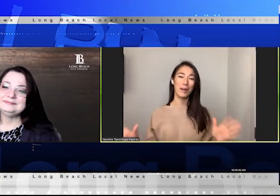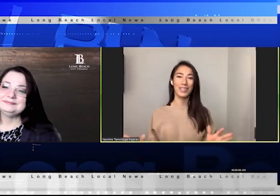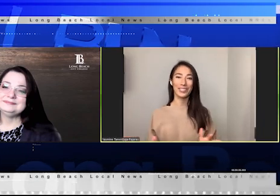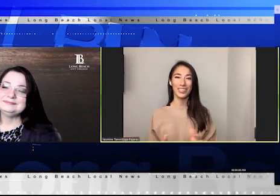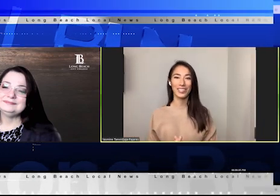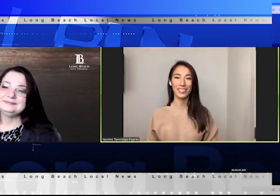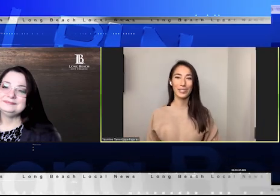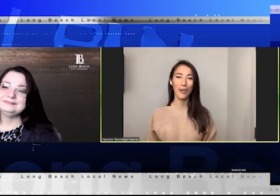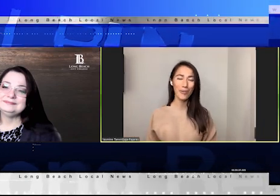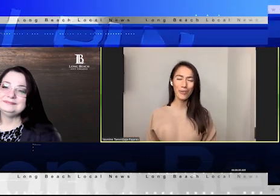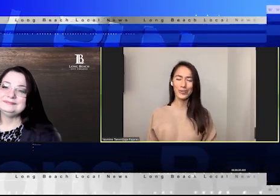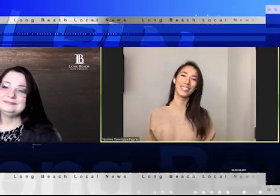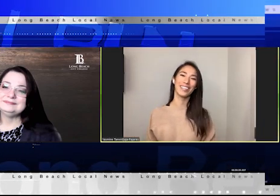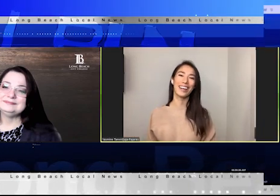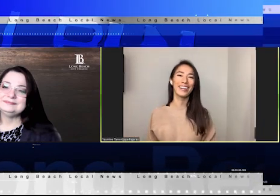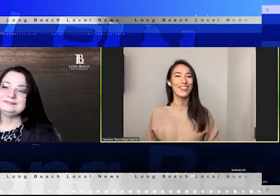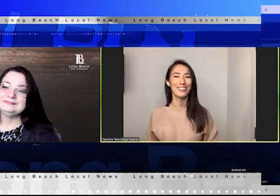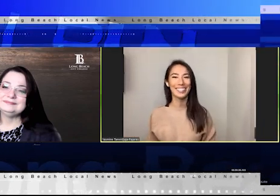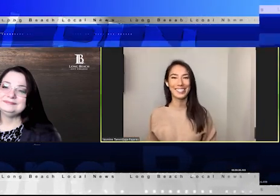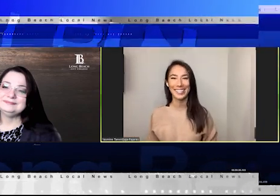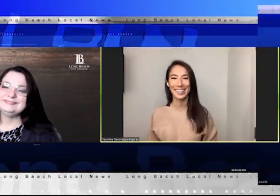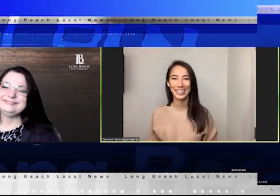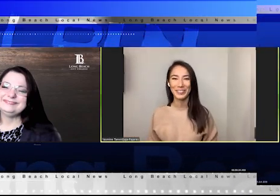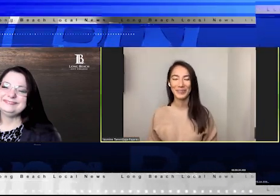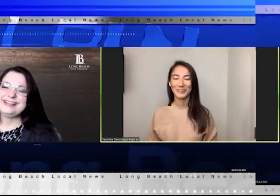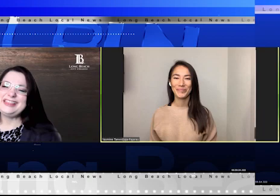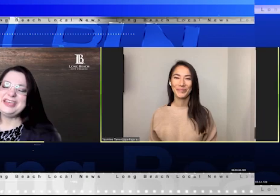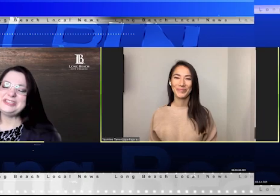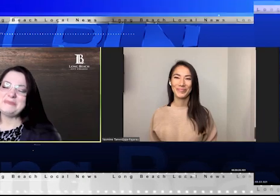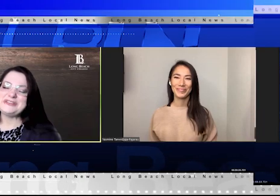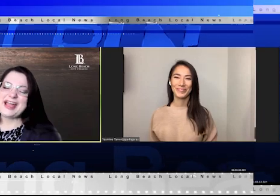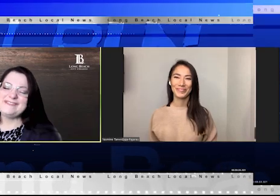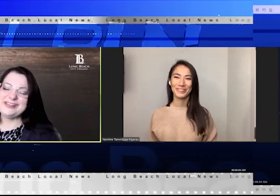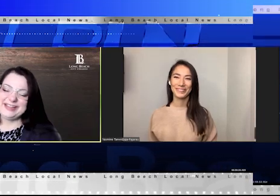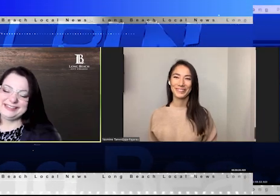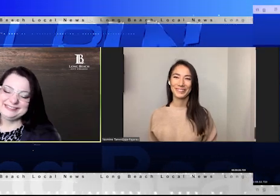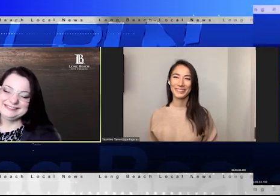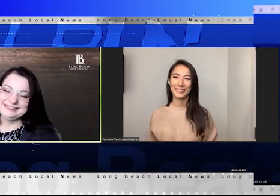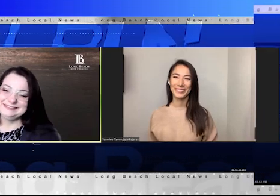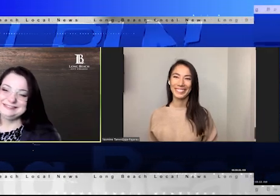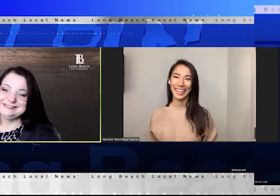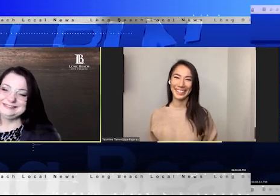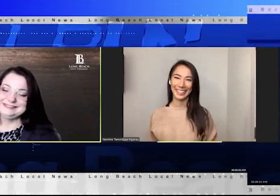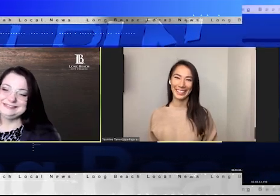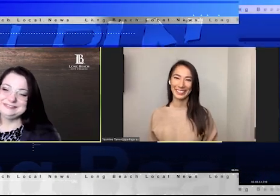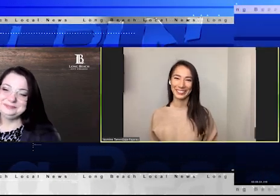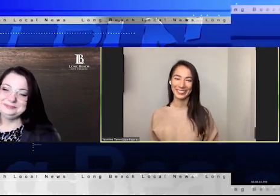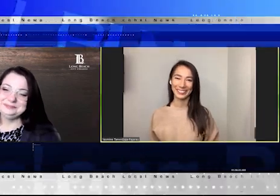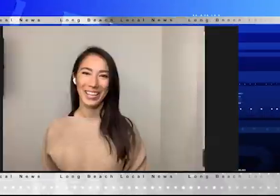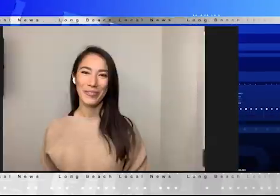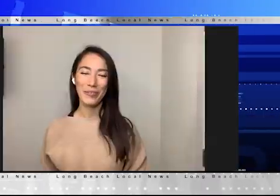incredible parking structure that is so efficient. I can't wait to see it. Thank you so much for having me. Thank